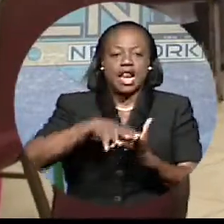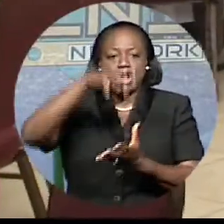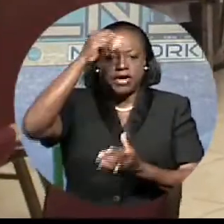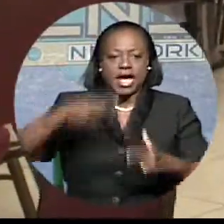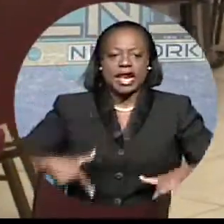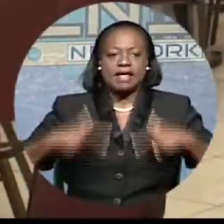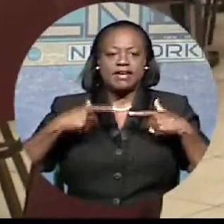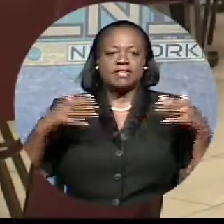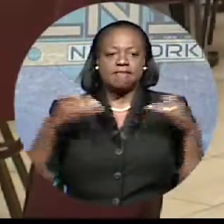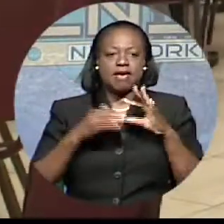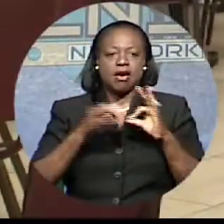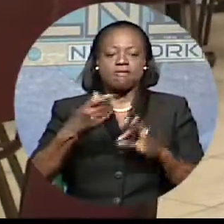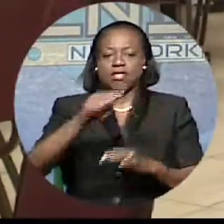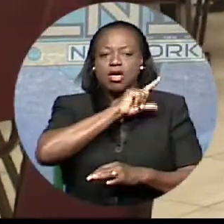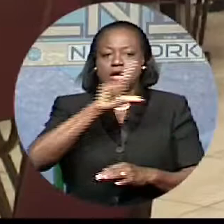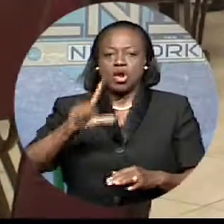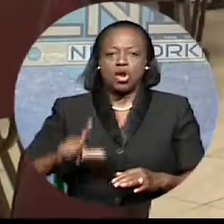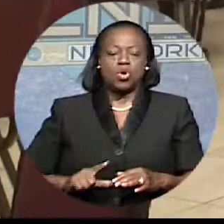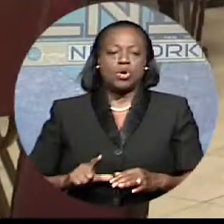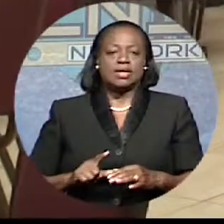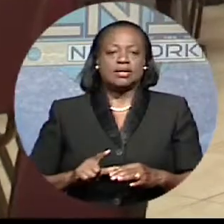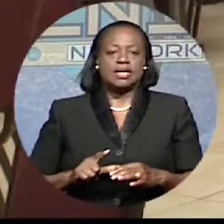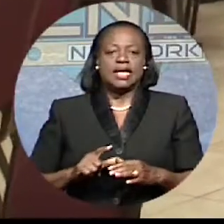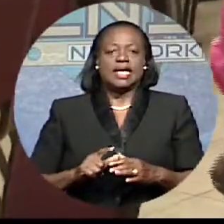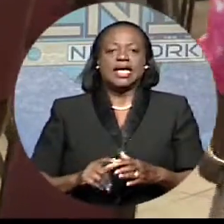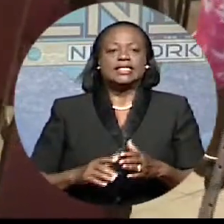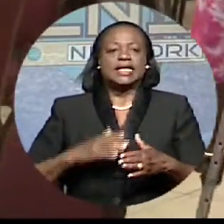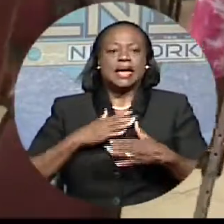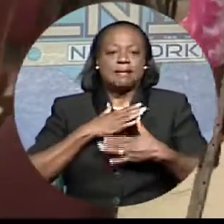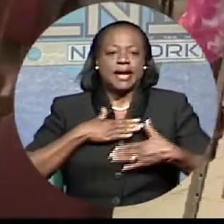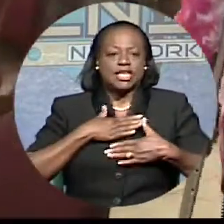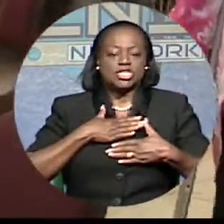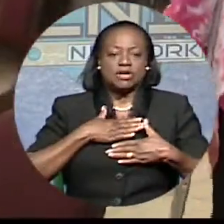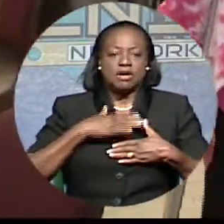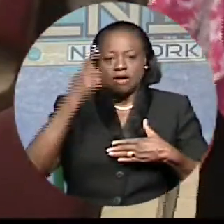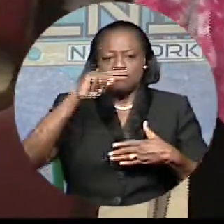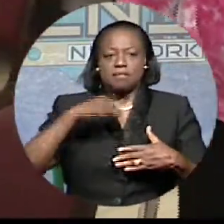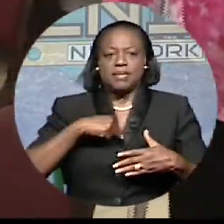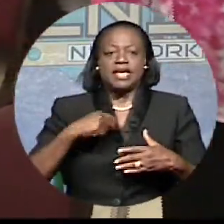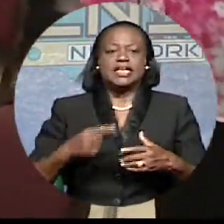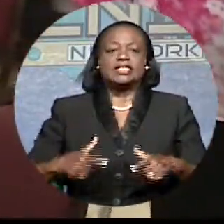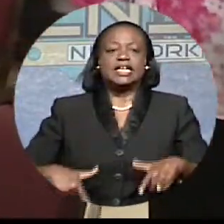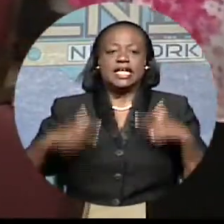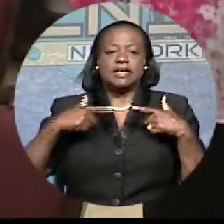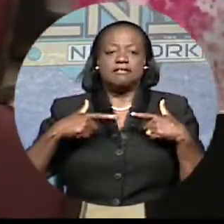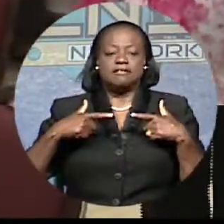Lord, it's been a pleasure, you know, for me to live to see that. Because I'm already